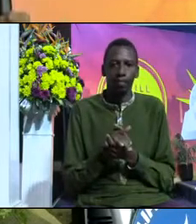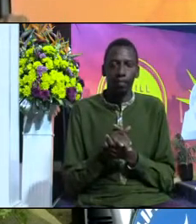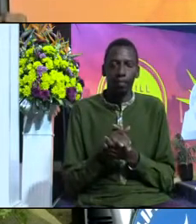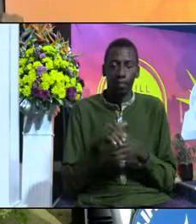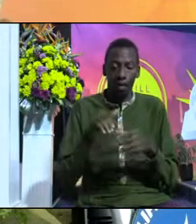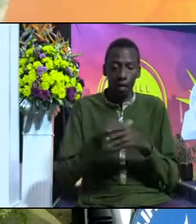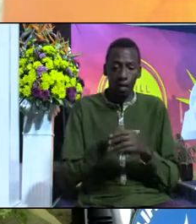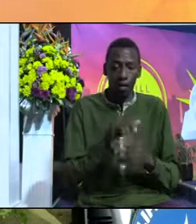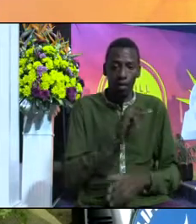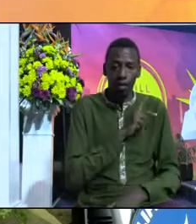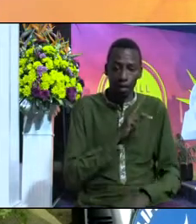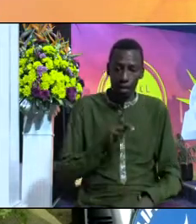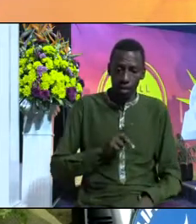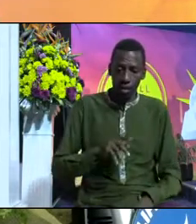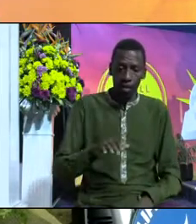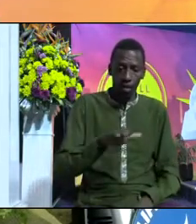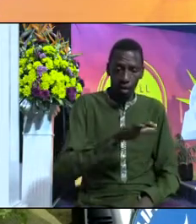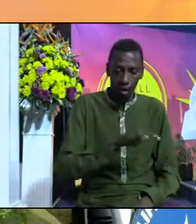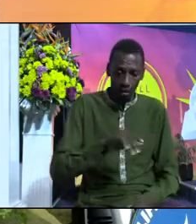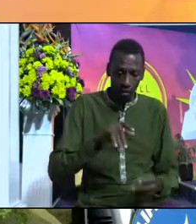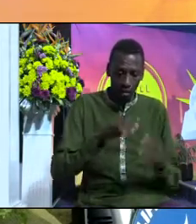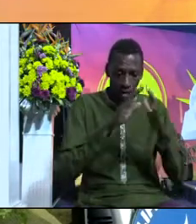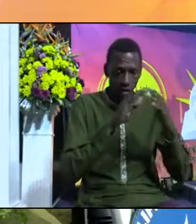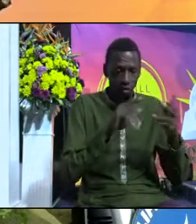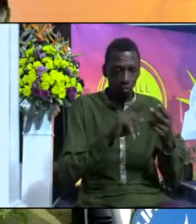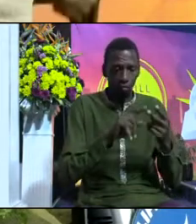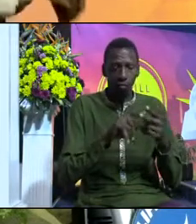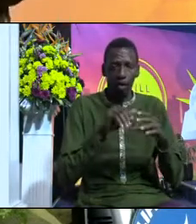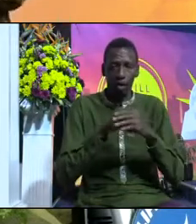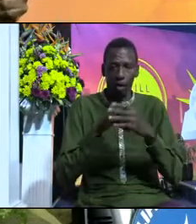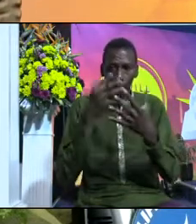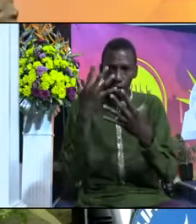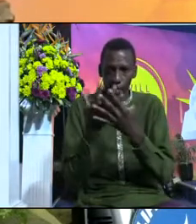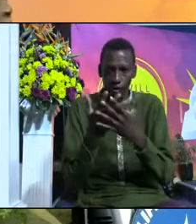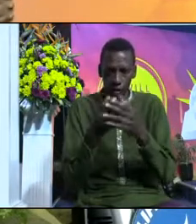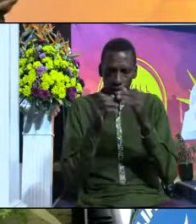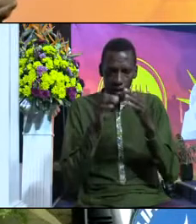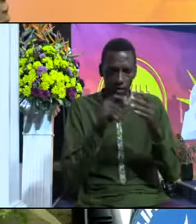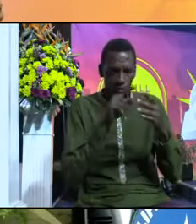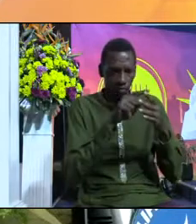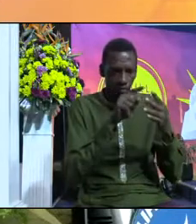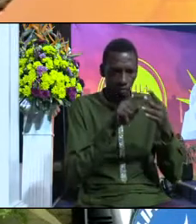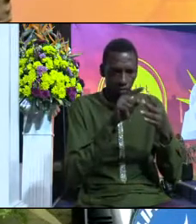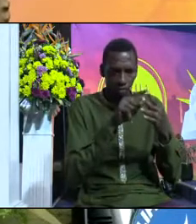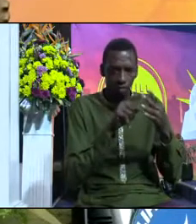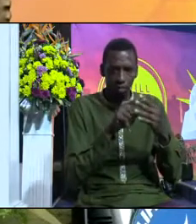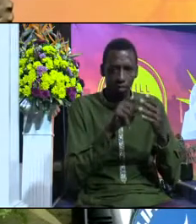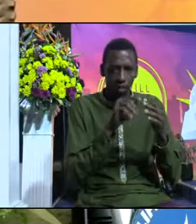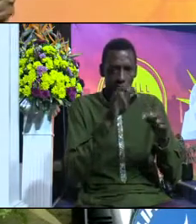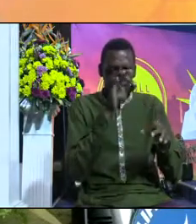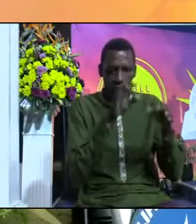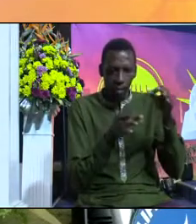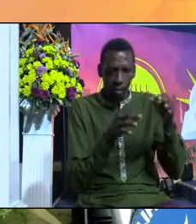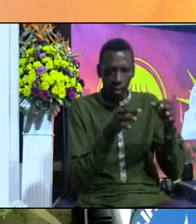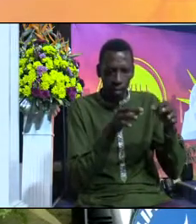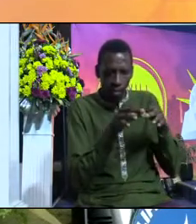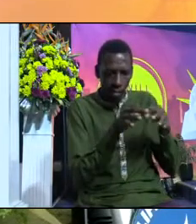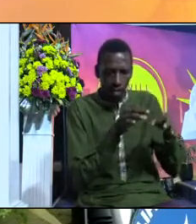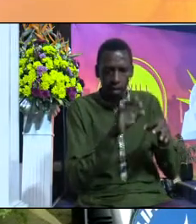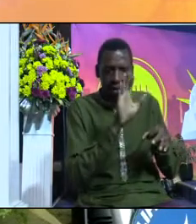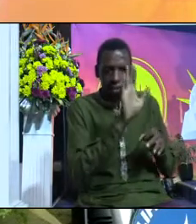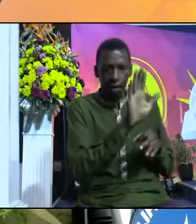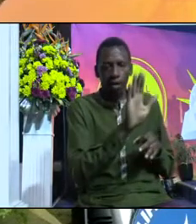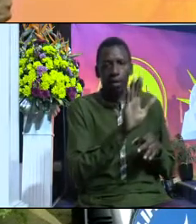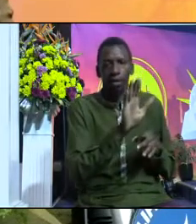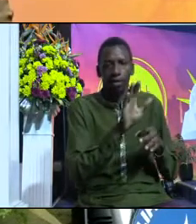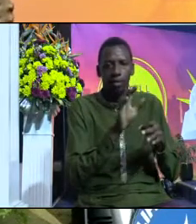the palace, in the prison, if all of those were any measure of his destination. It's not about